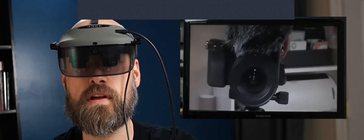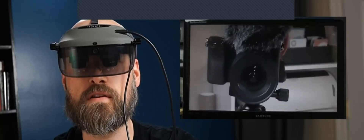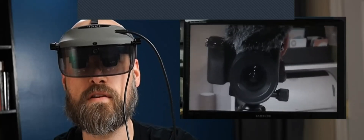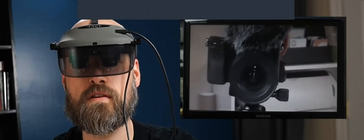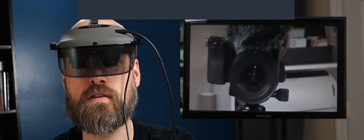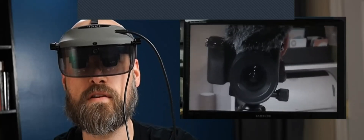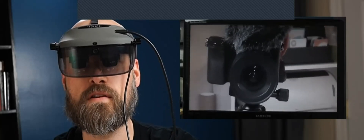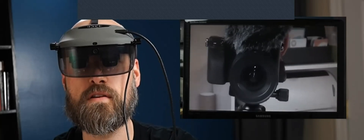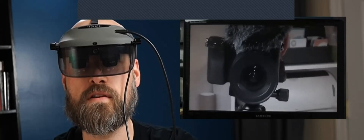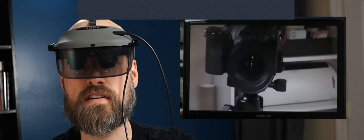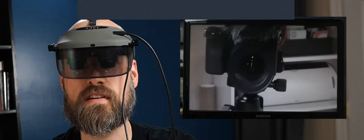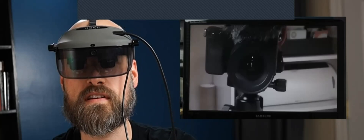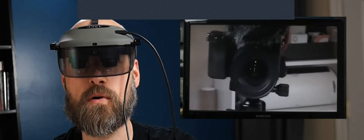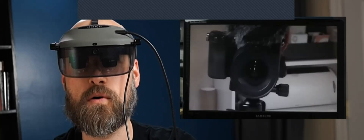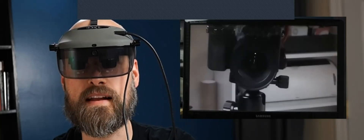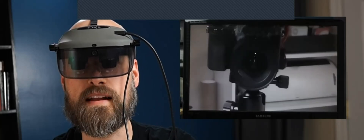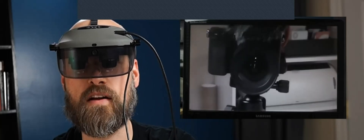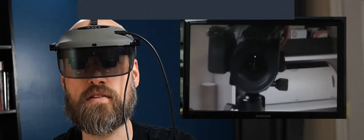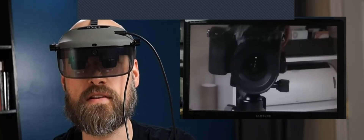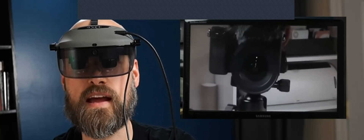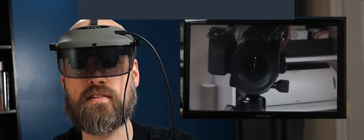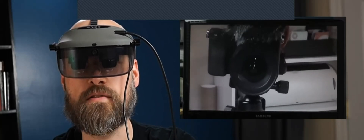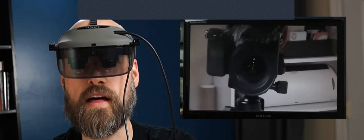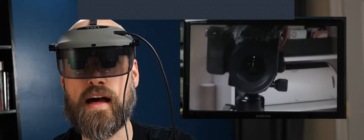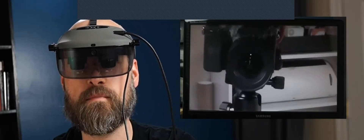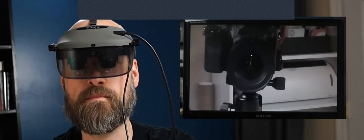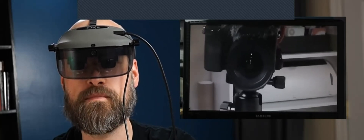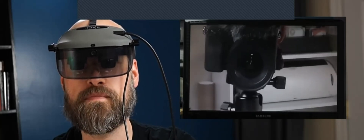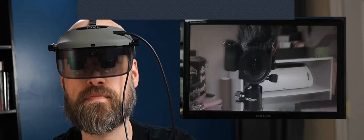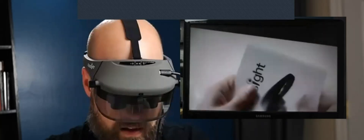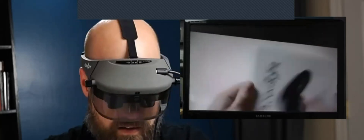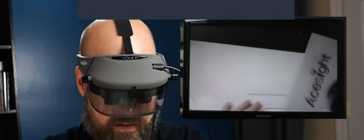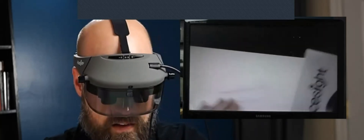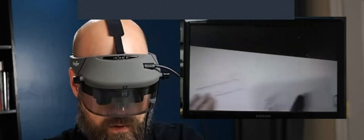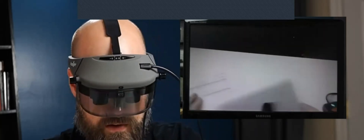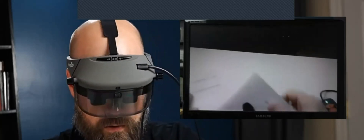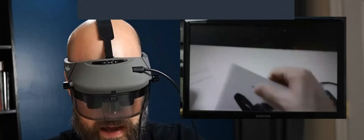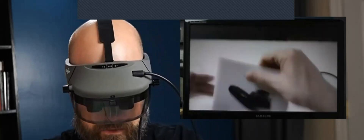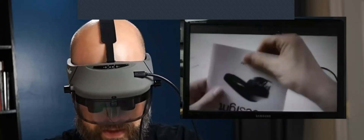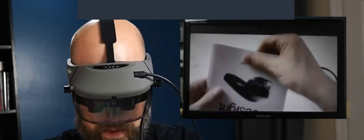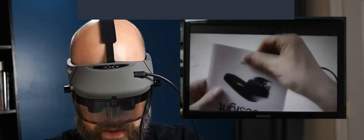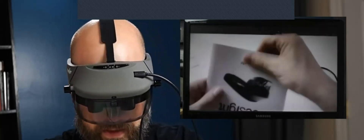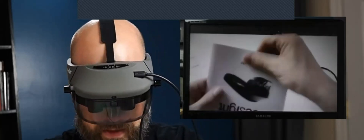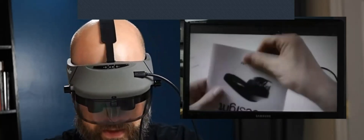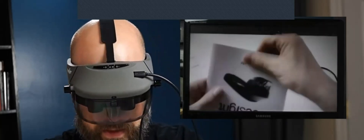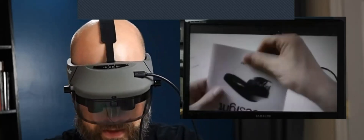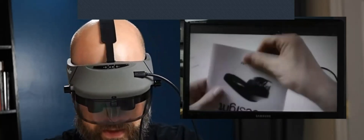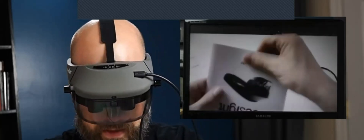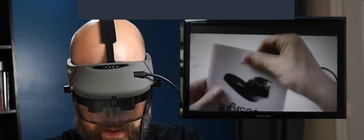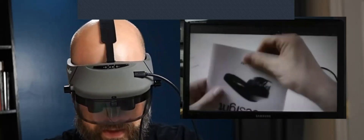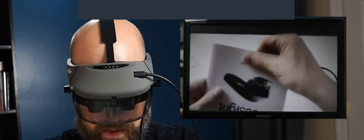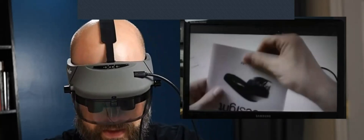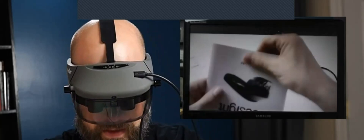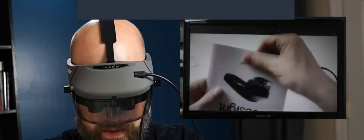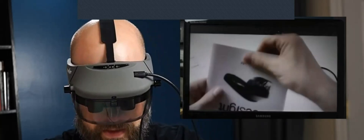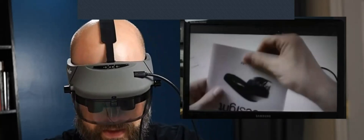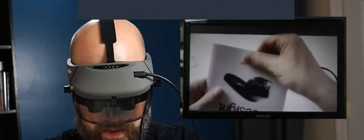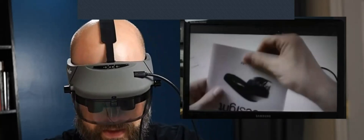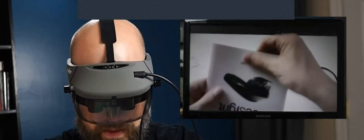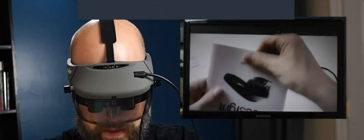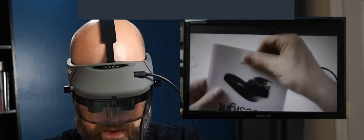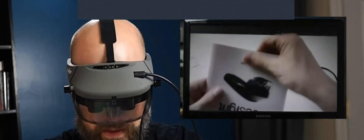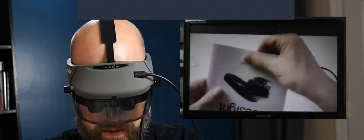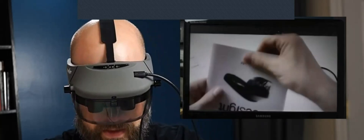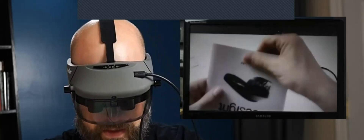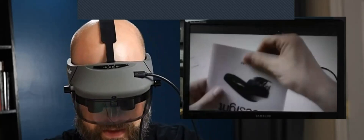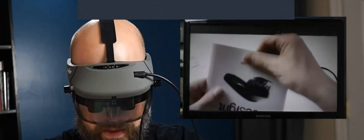on something you didn't want the focus to keep going in and out, you can do that. So since we do have the manual and the quick start guide here, we'll